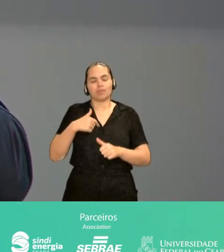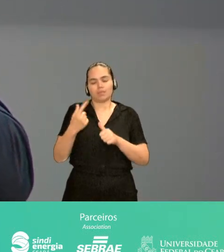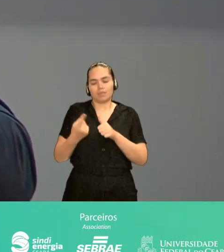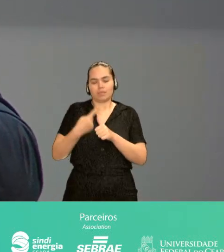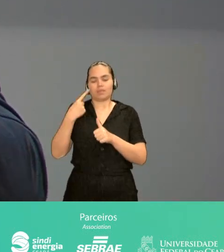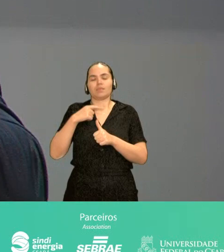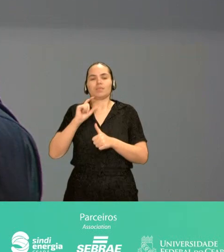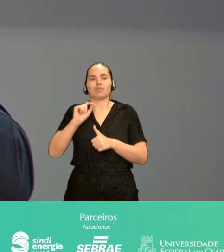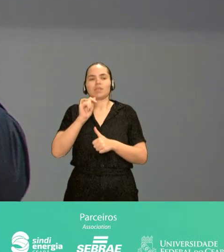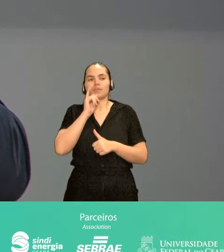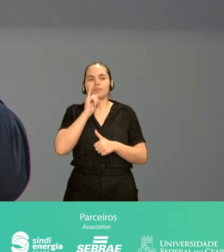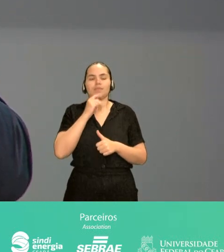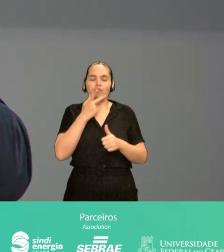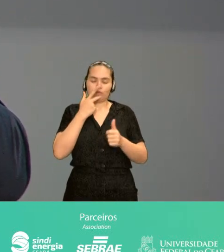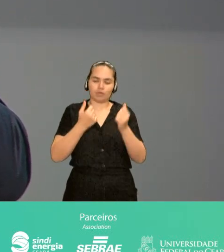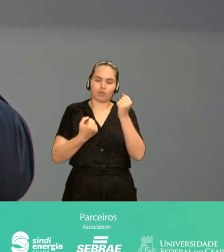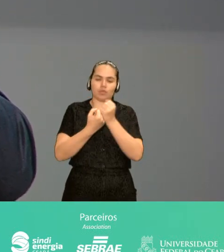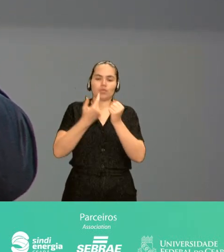reiterate that Ceará